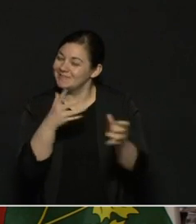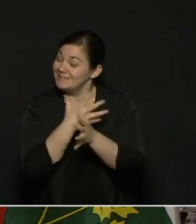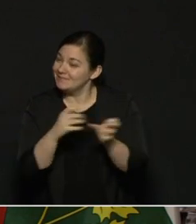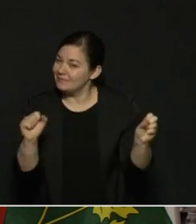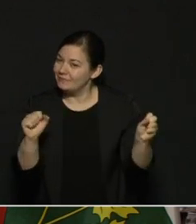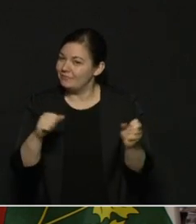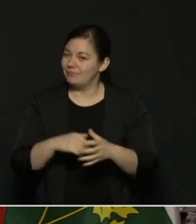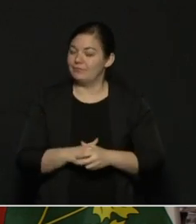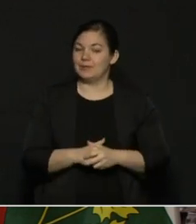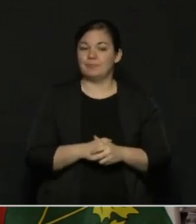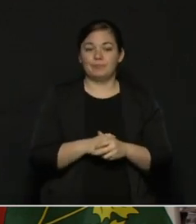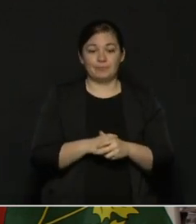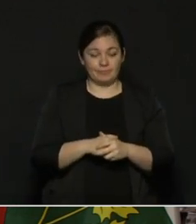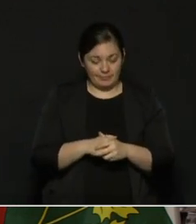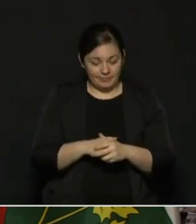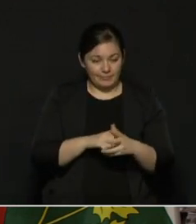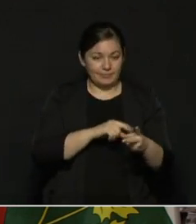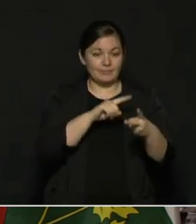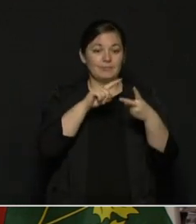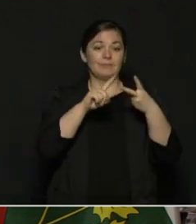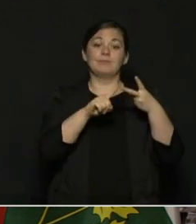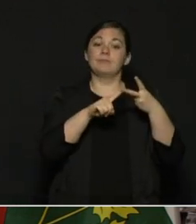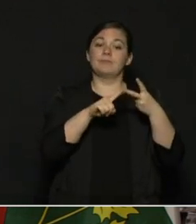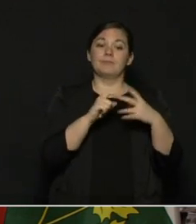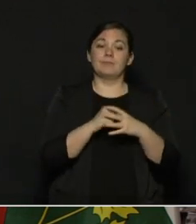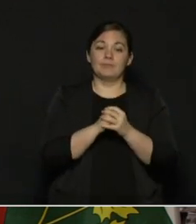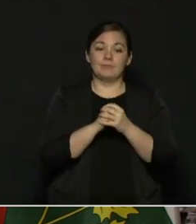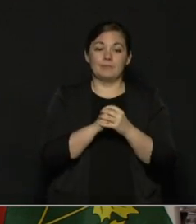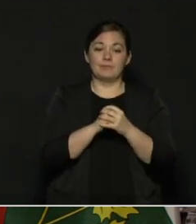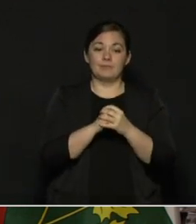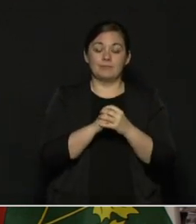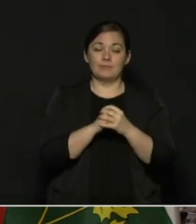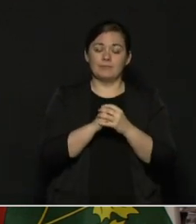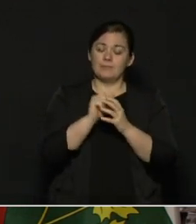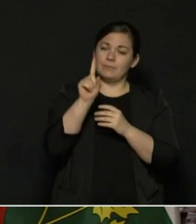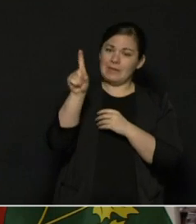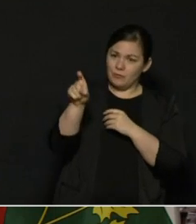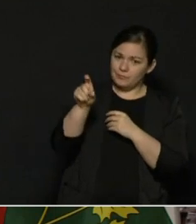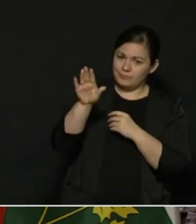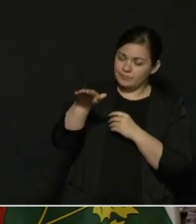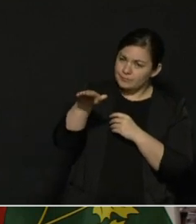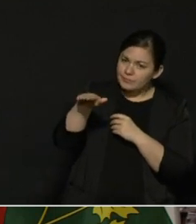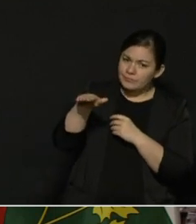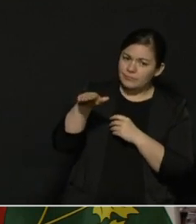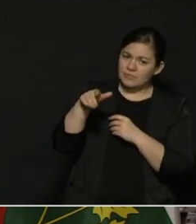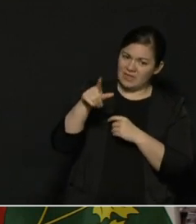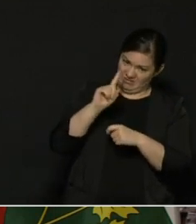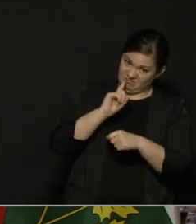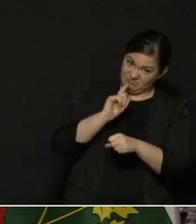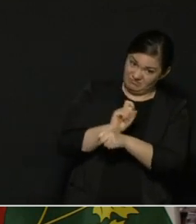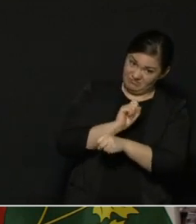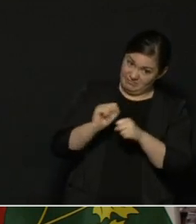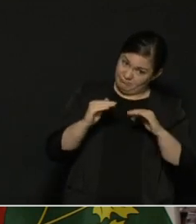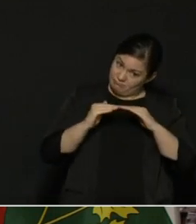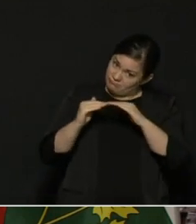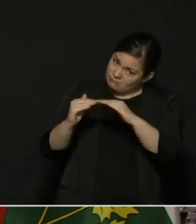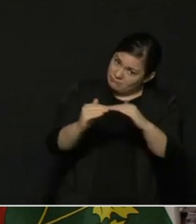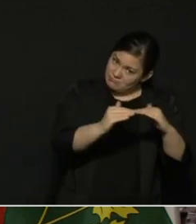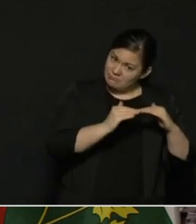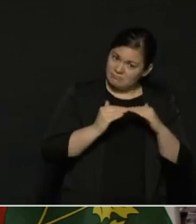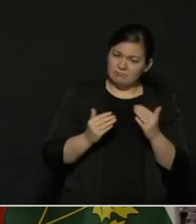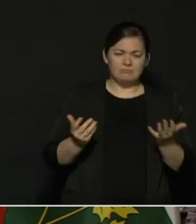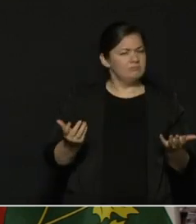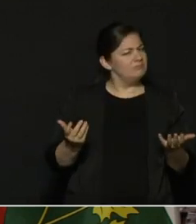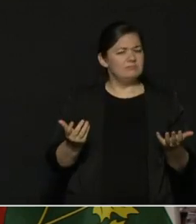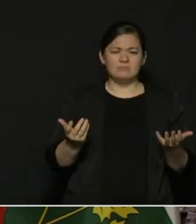quick follow-up, Brian. Are you actually looking at fairness across the economy? Because I'm hearing from a lot of small businesses,